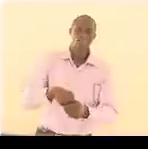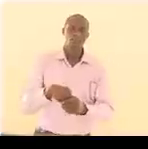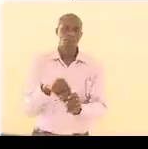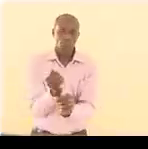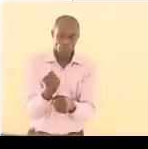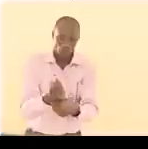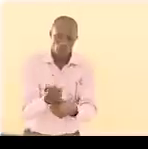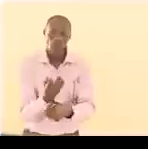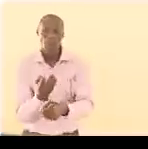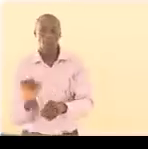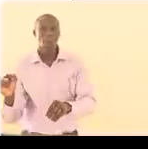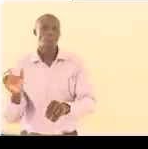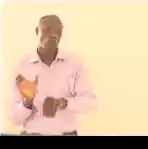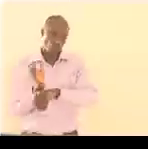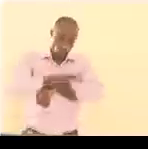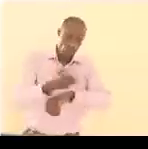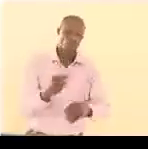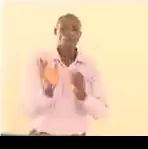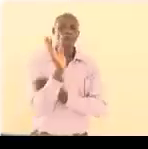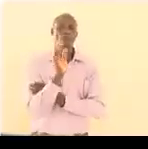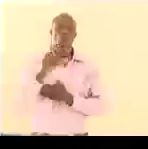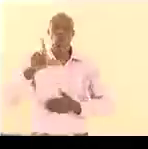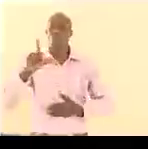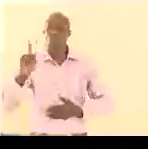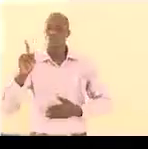participation in the creative force of God,